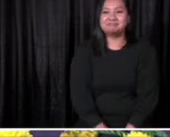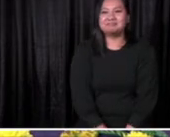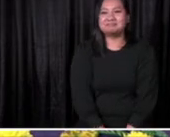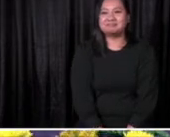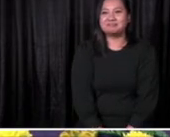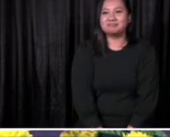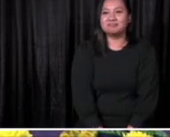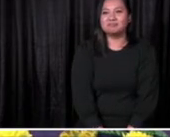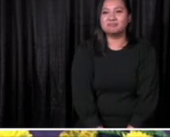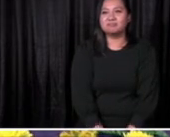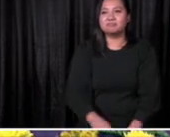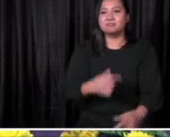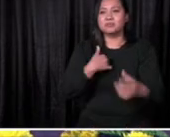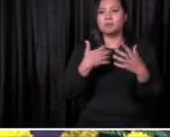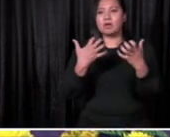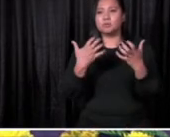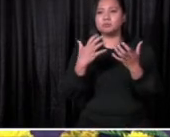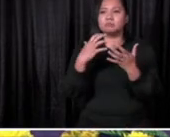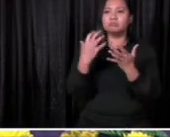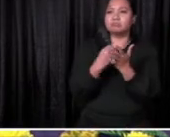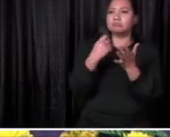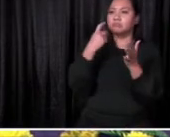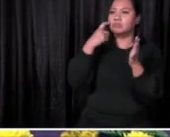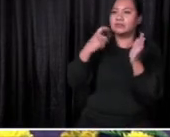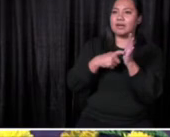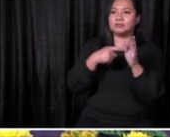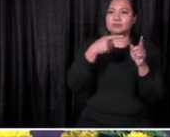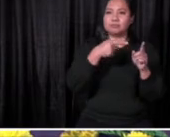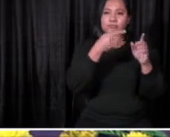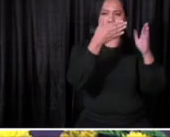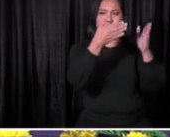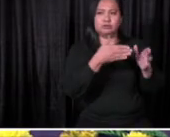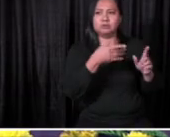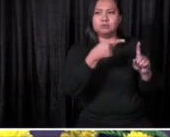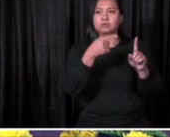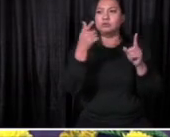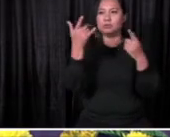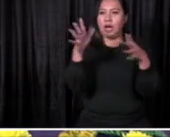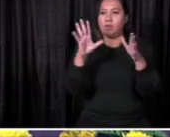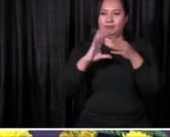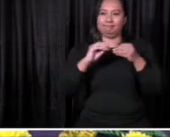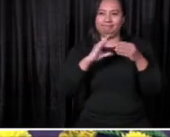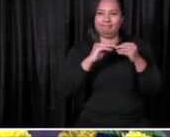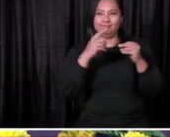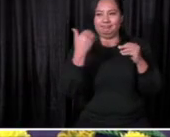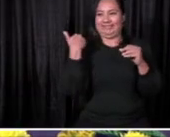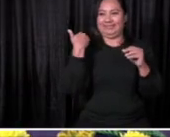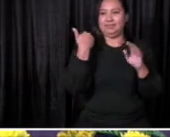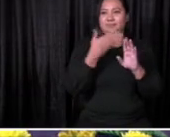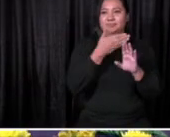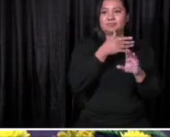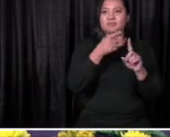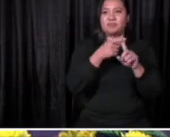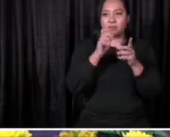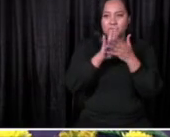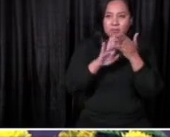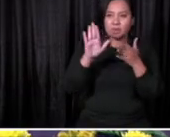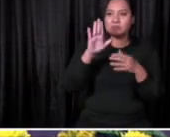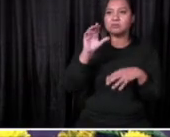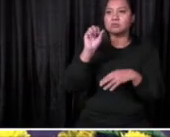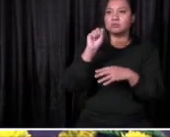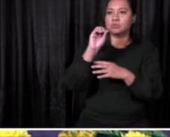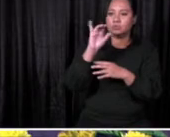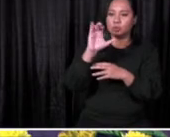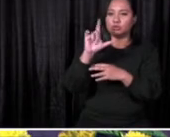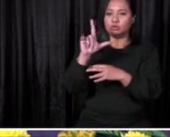I would now like to recognize someone who you just heard about. From the College of Social Sciences and Interdisciplinary Studies, there are